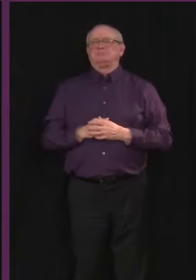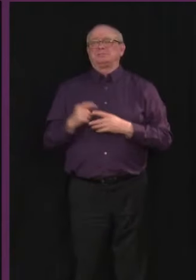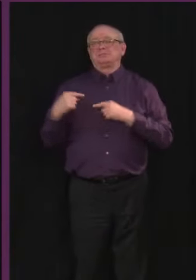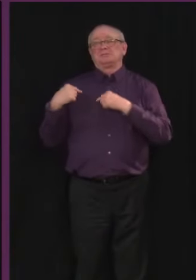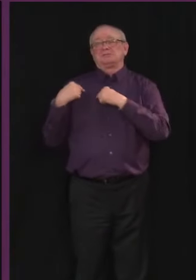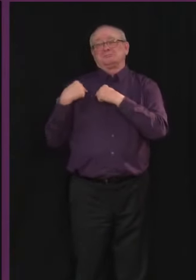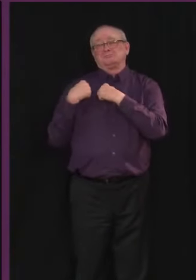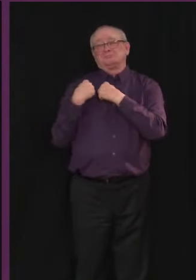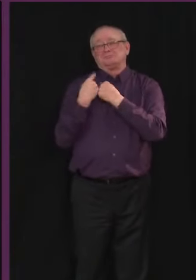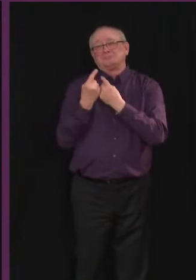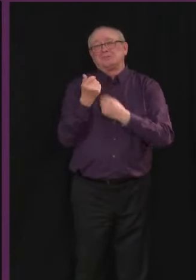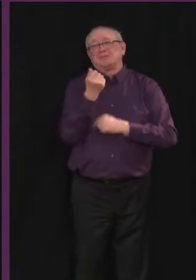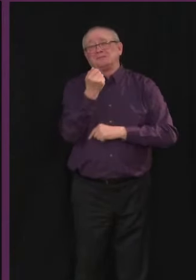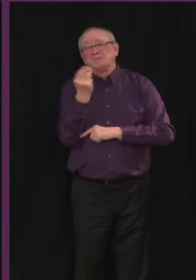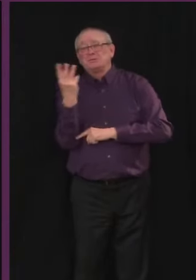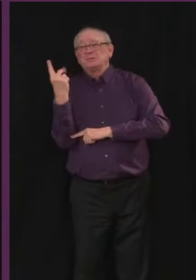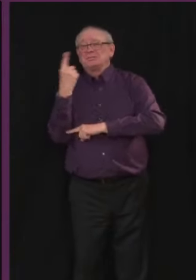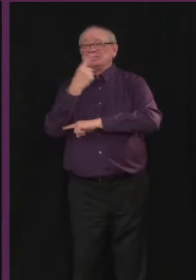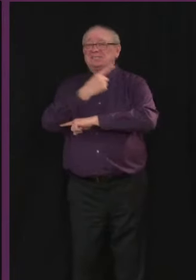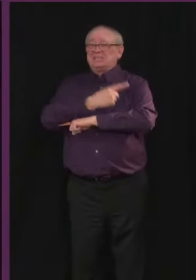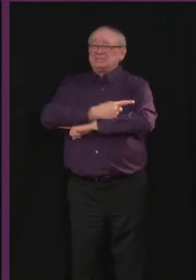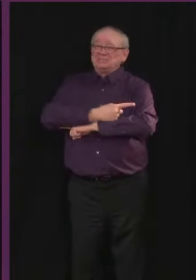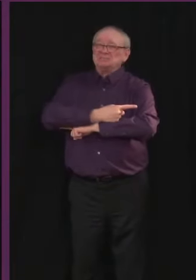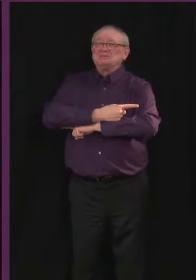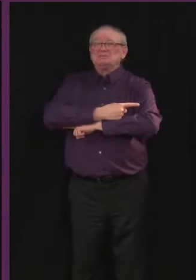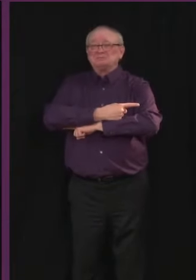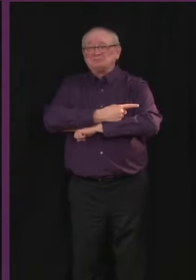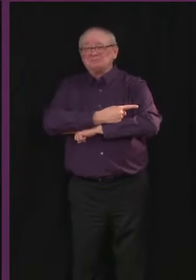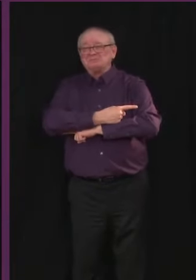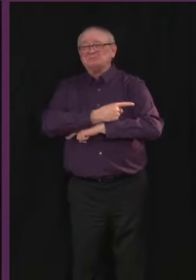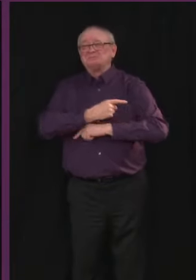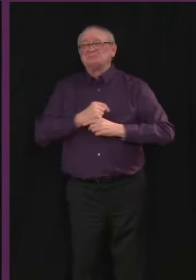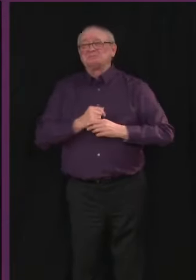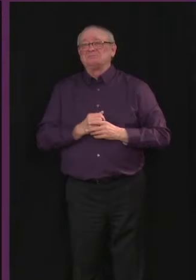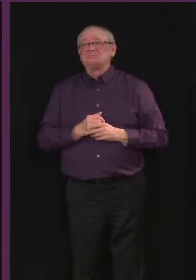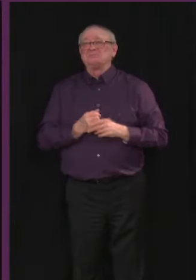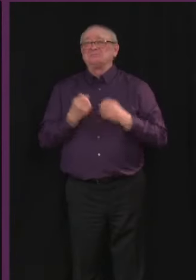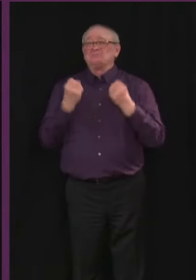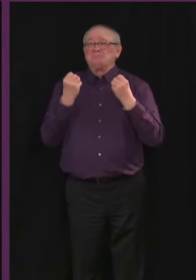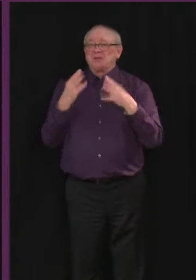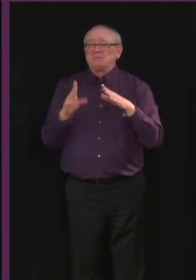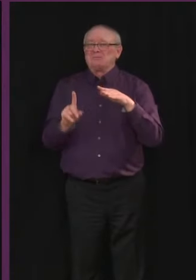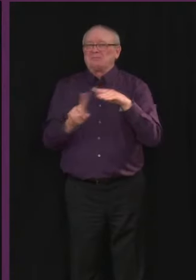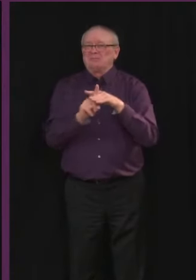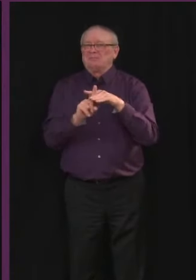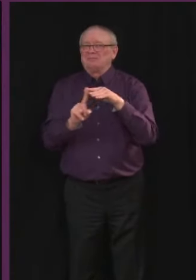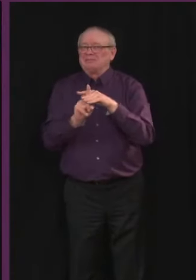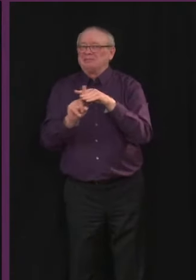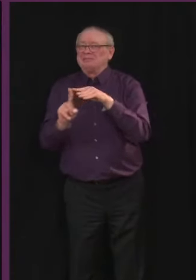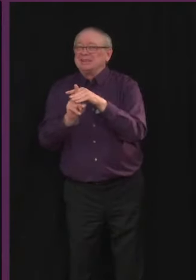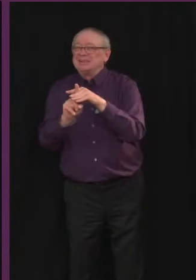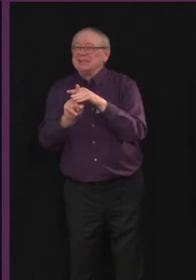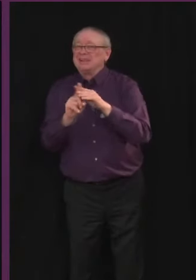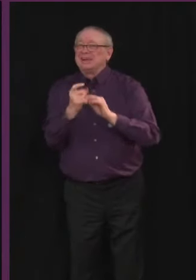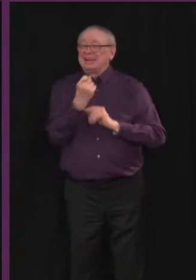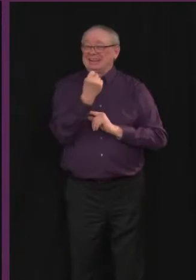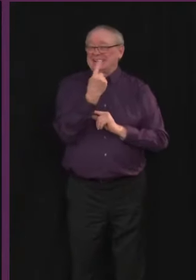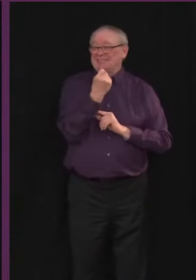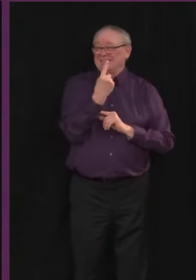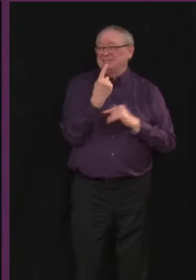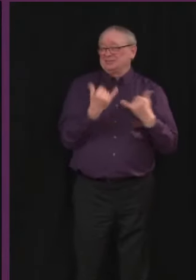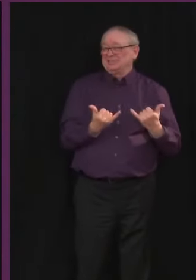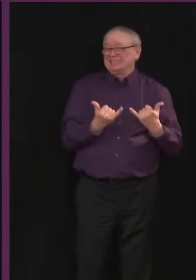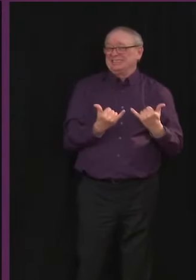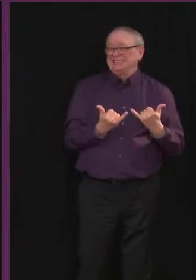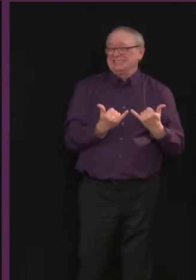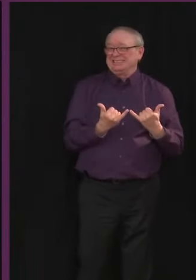days, ranging from around 11 new variants, as I reported today, up to 15 or 16 new variants, and we've seen